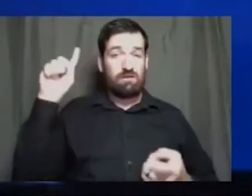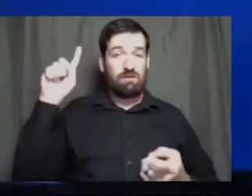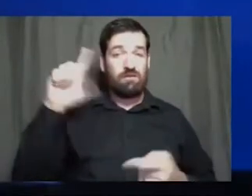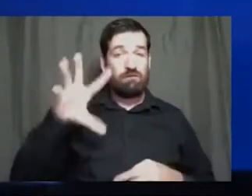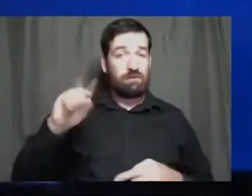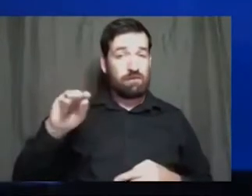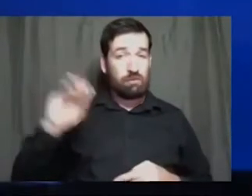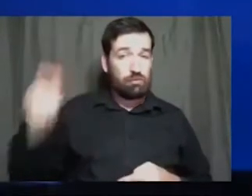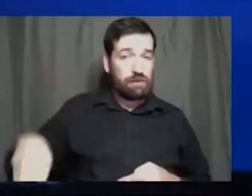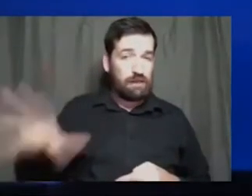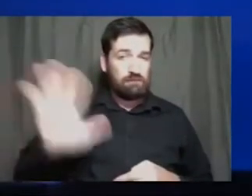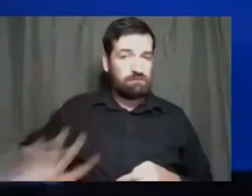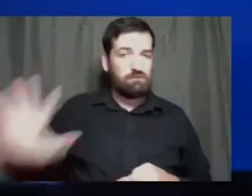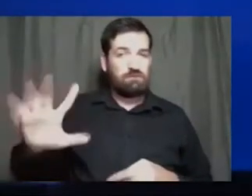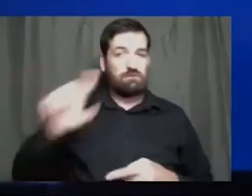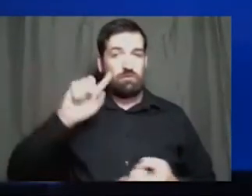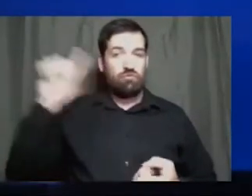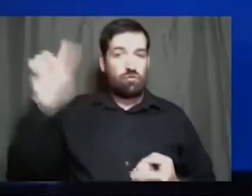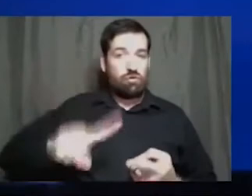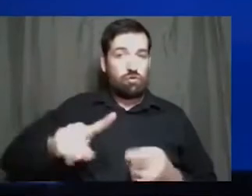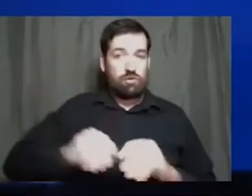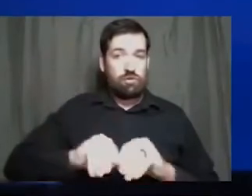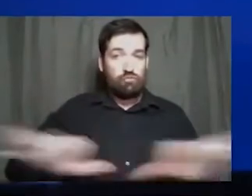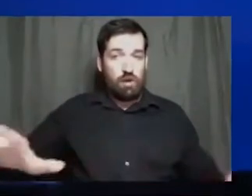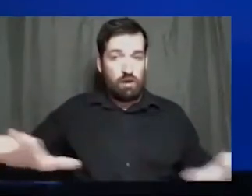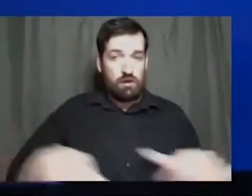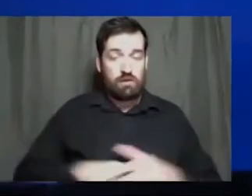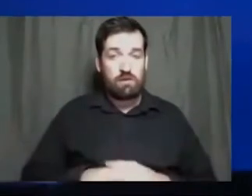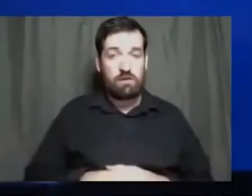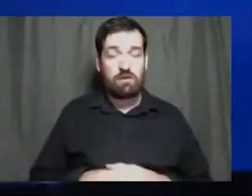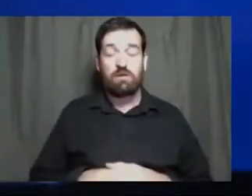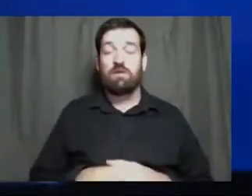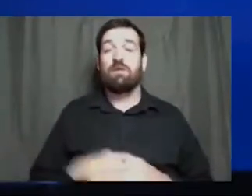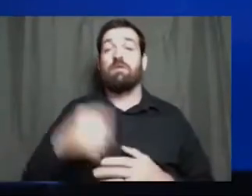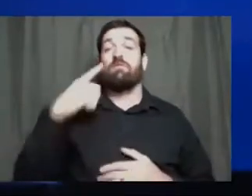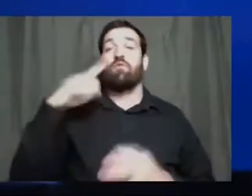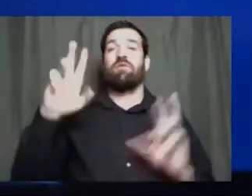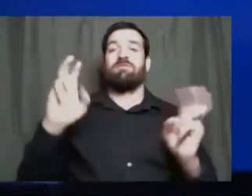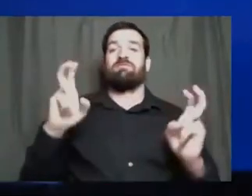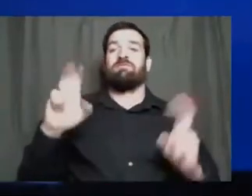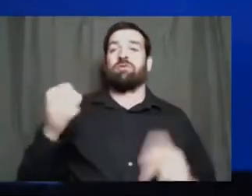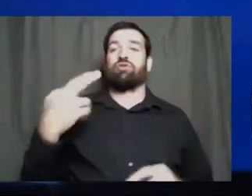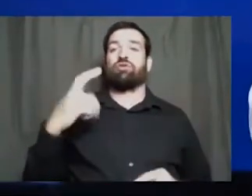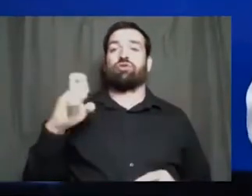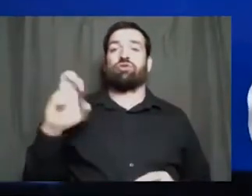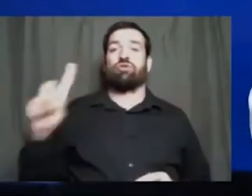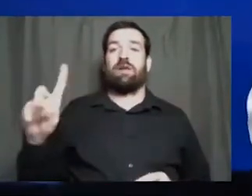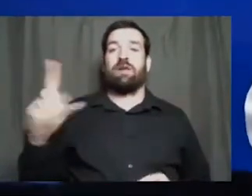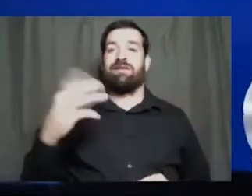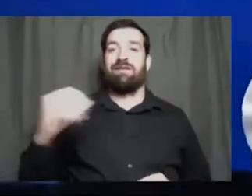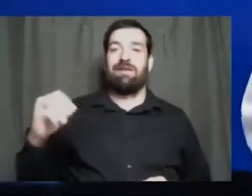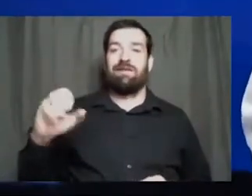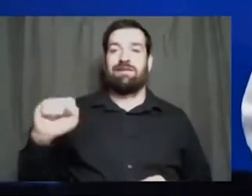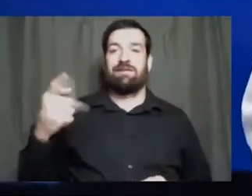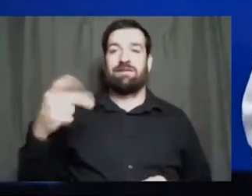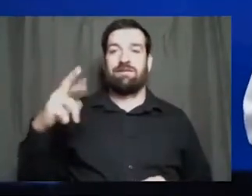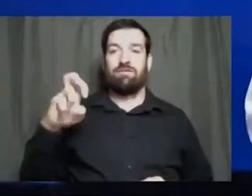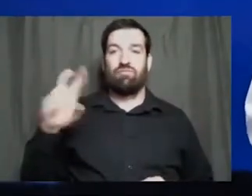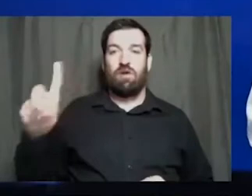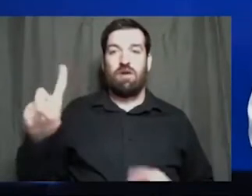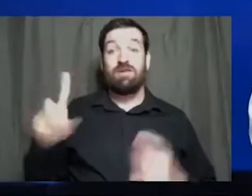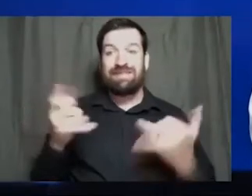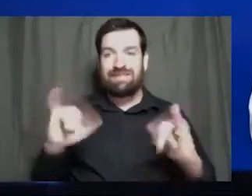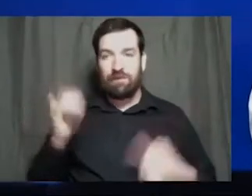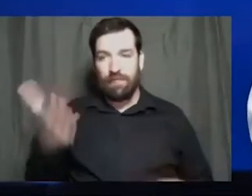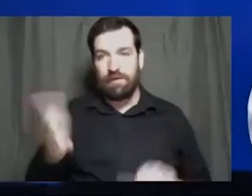to be in terms of your ability to shed and spread, as we say here on the MMU, it's still there. And